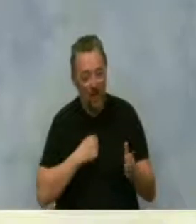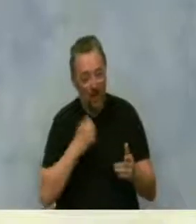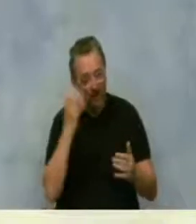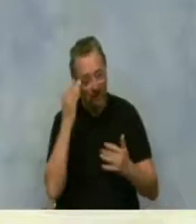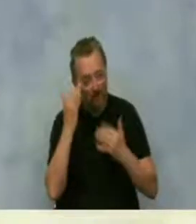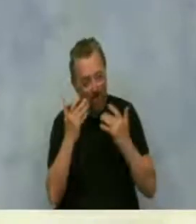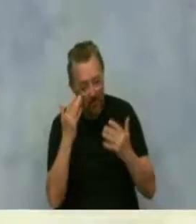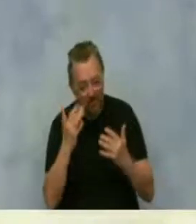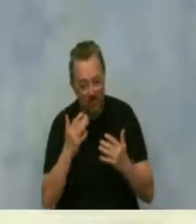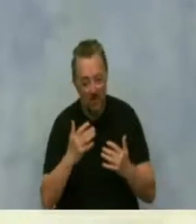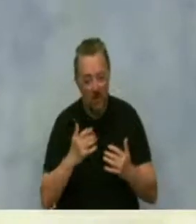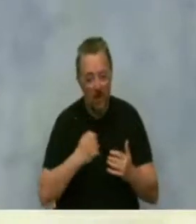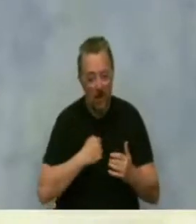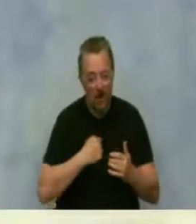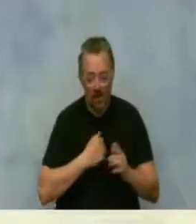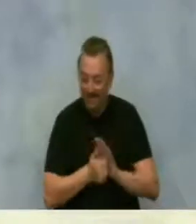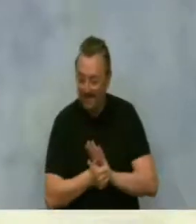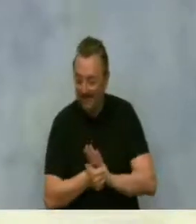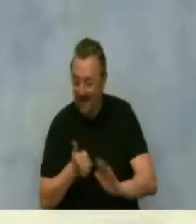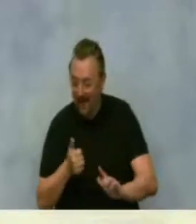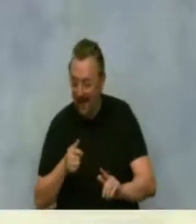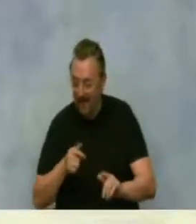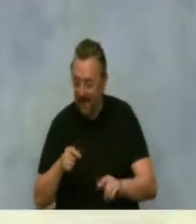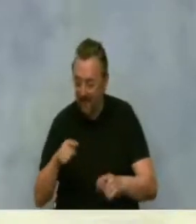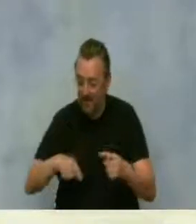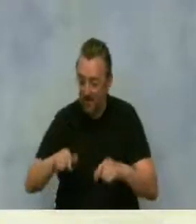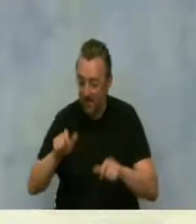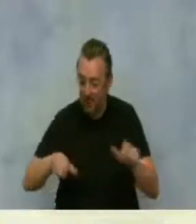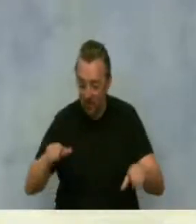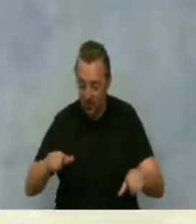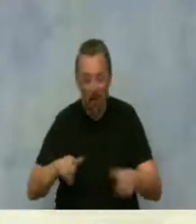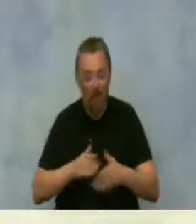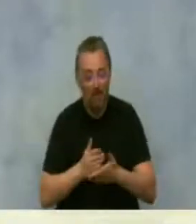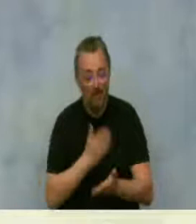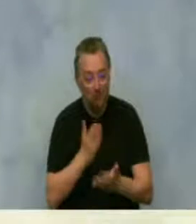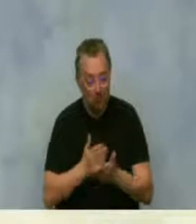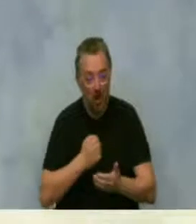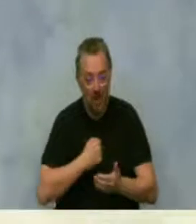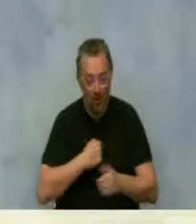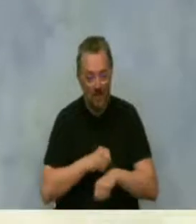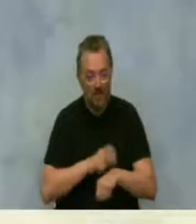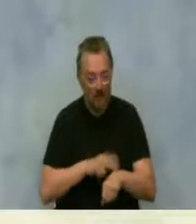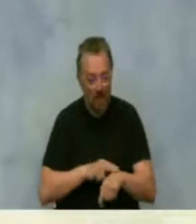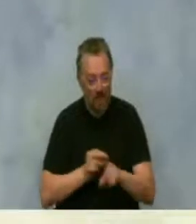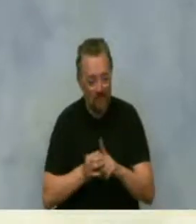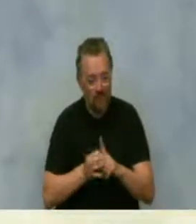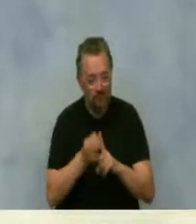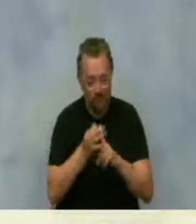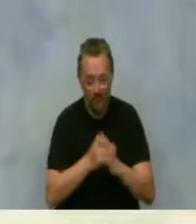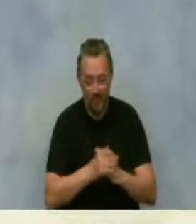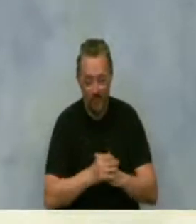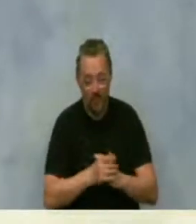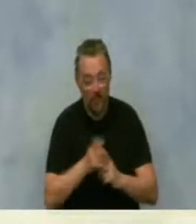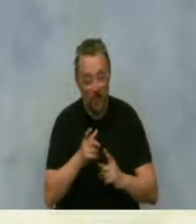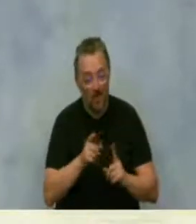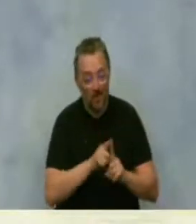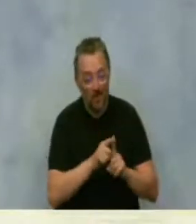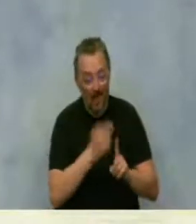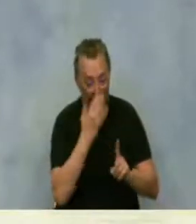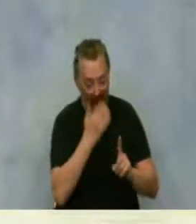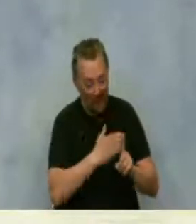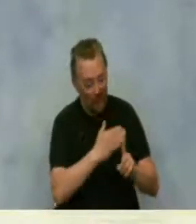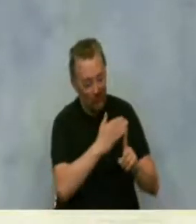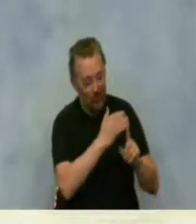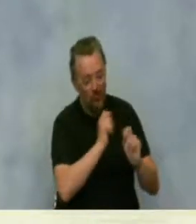our own talent to make sure that we're future-proofing our workforce, as well as having a robust succession planning across our several key areas